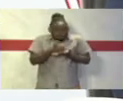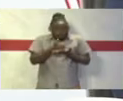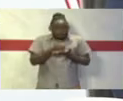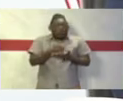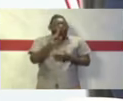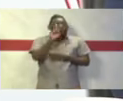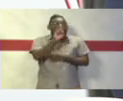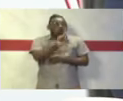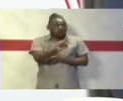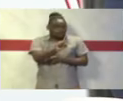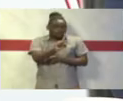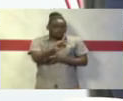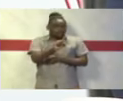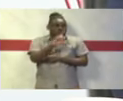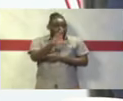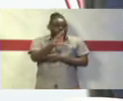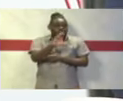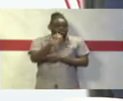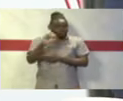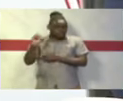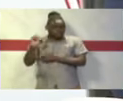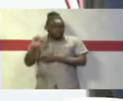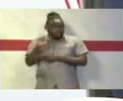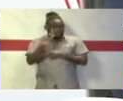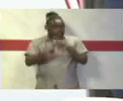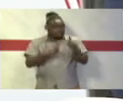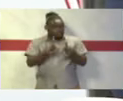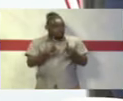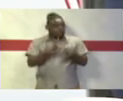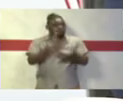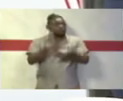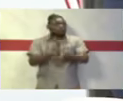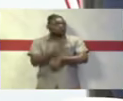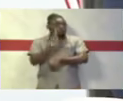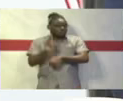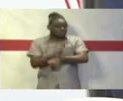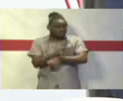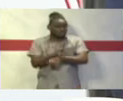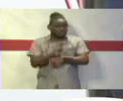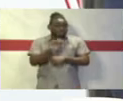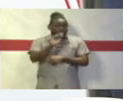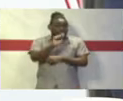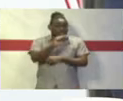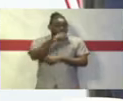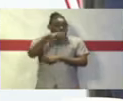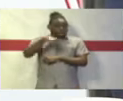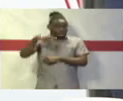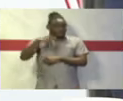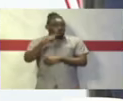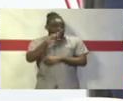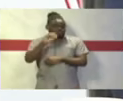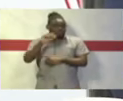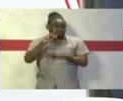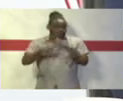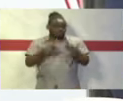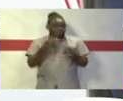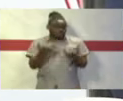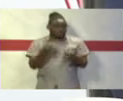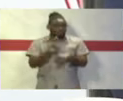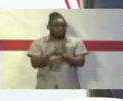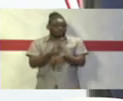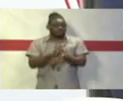115 persons currently actively using the NCRHA Preview Checkup app.